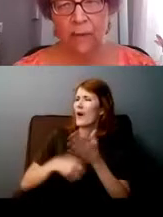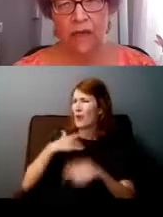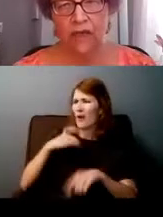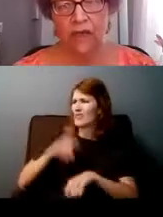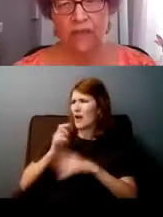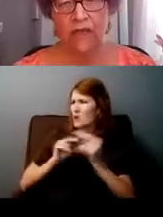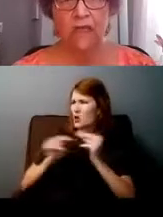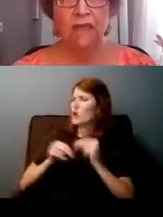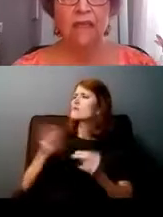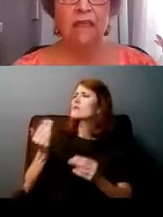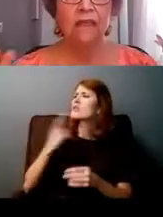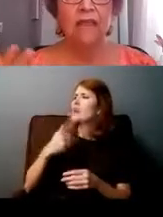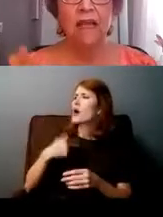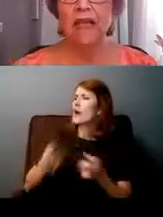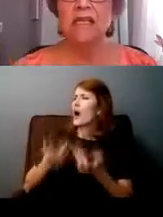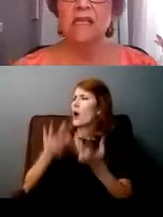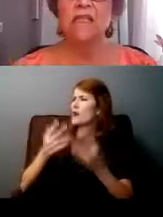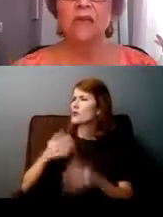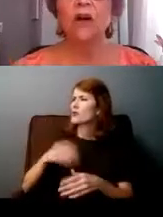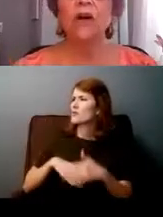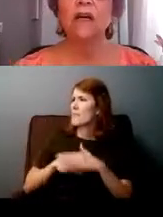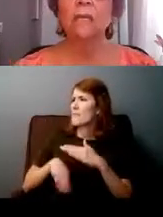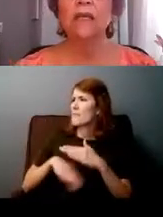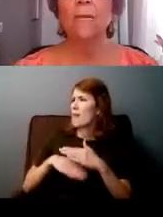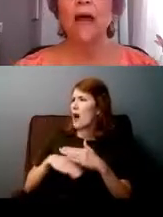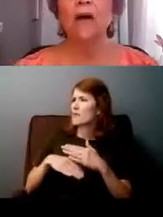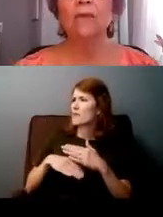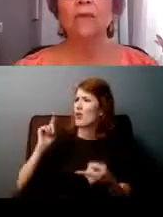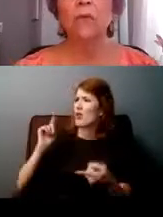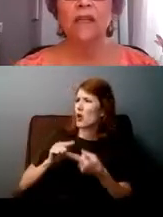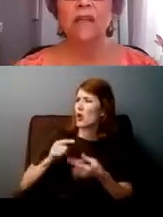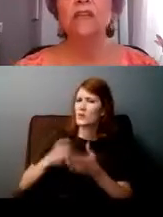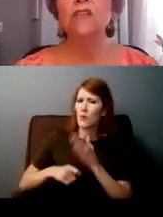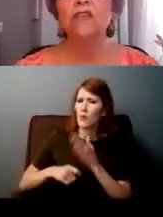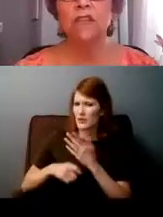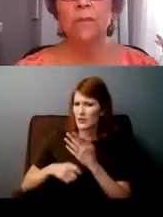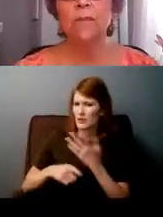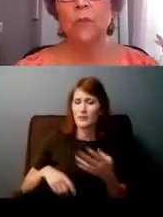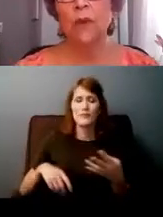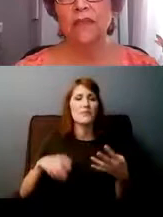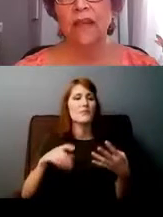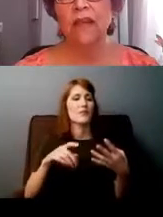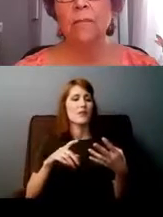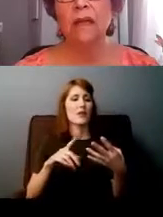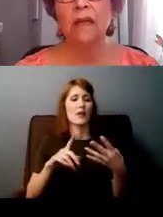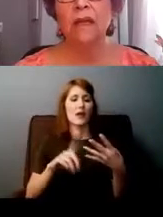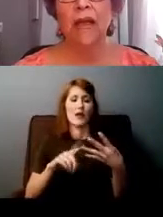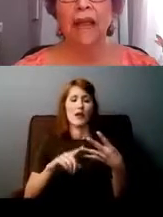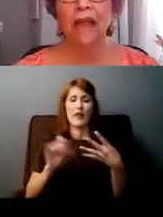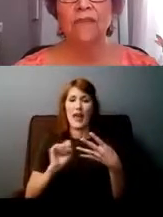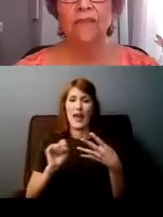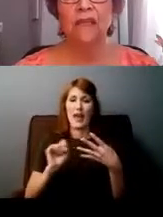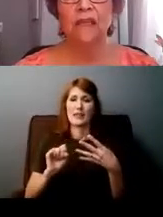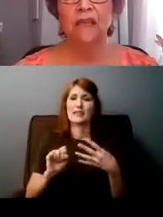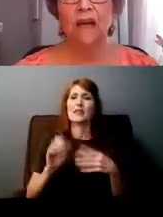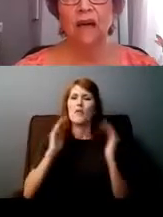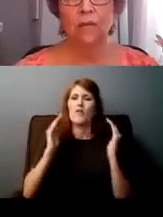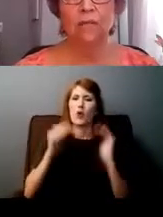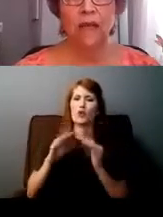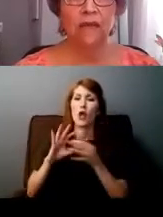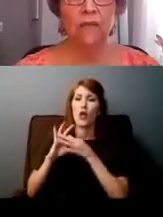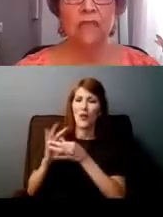me how much. The S's are all going to be about the relationship between them and